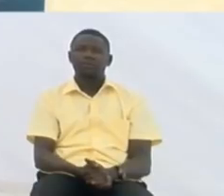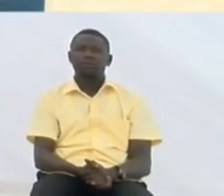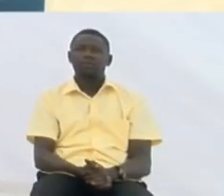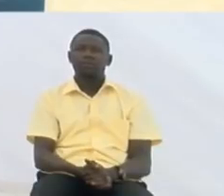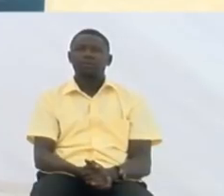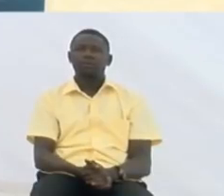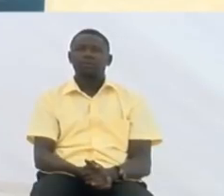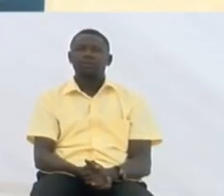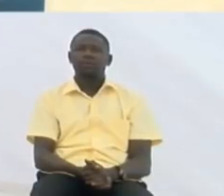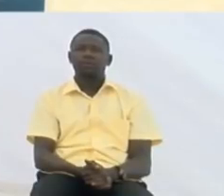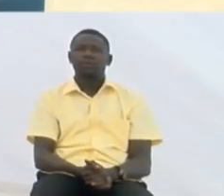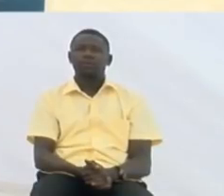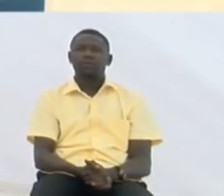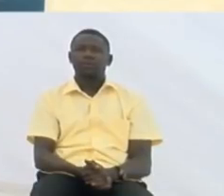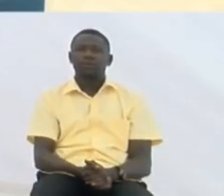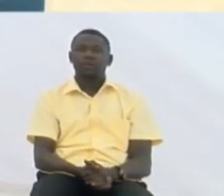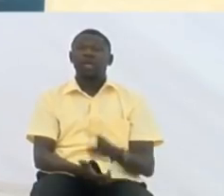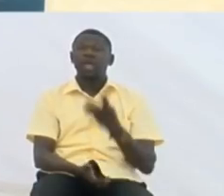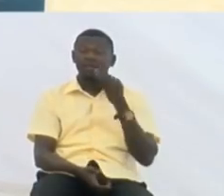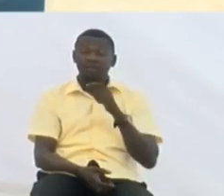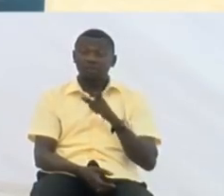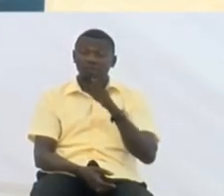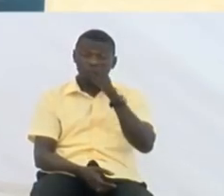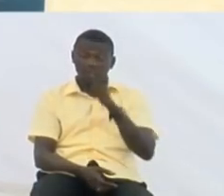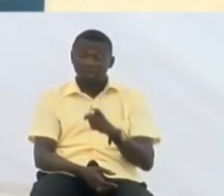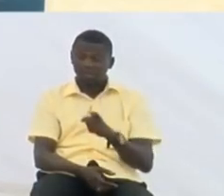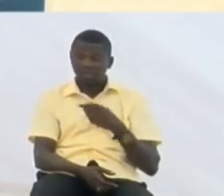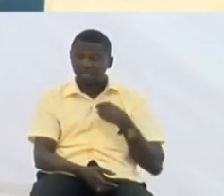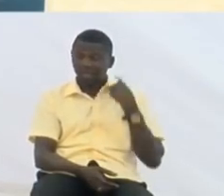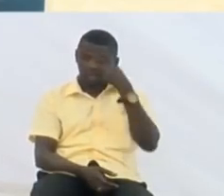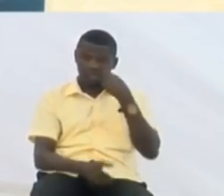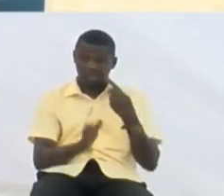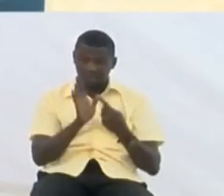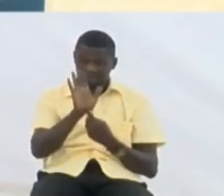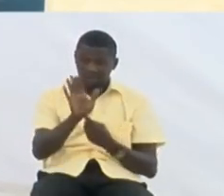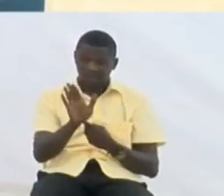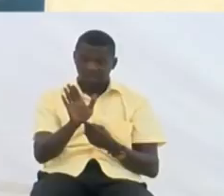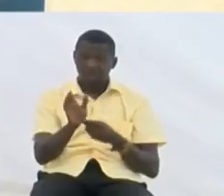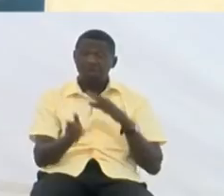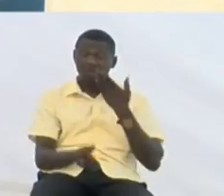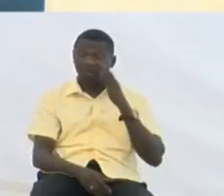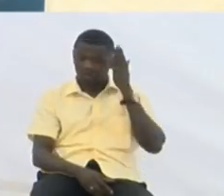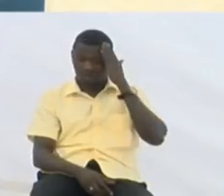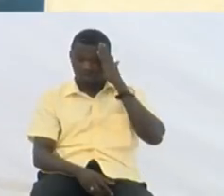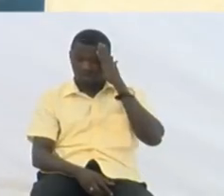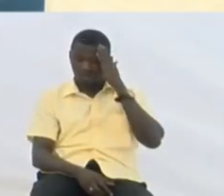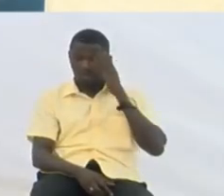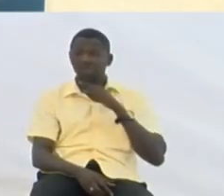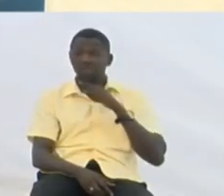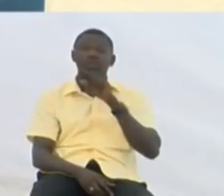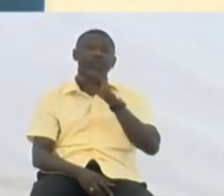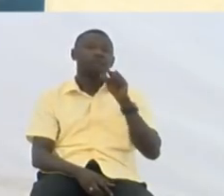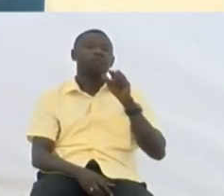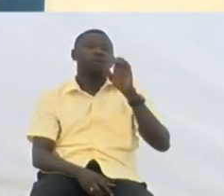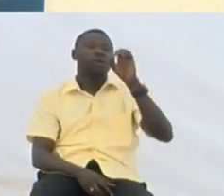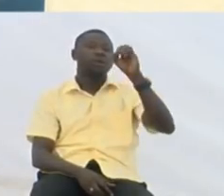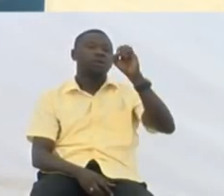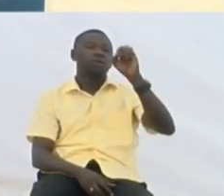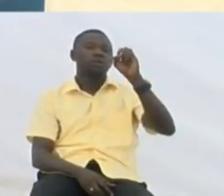mo solo bo jand. If there is one person that I can recognize or even know, it would be Solo